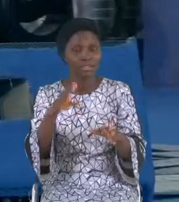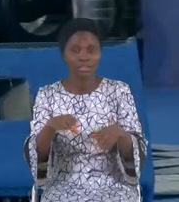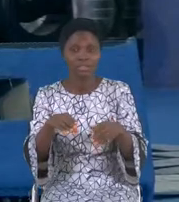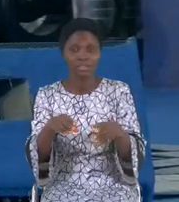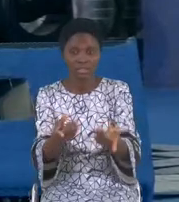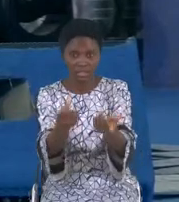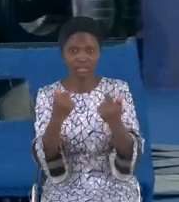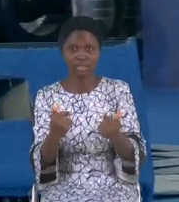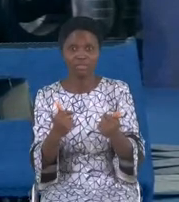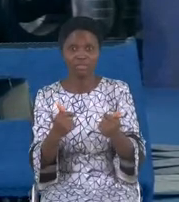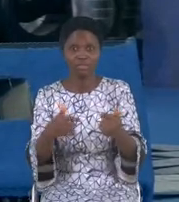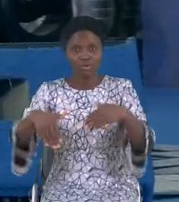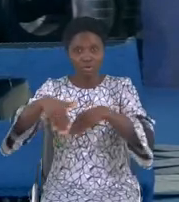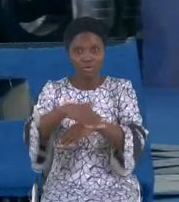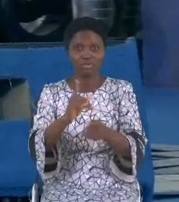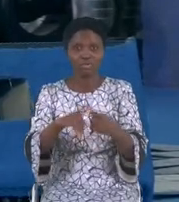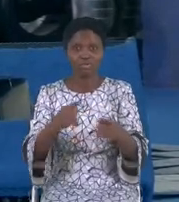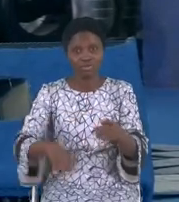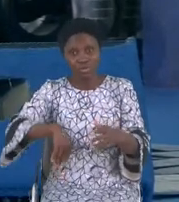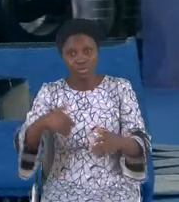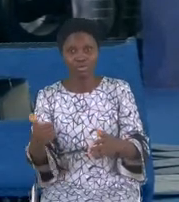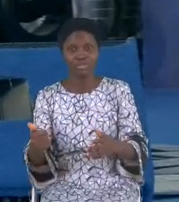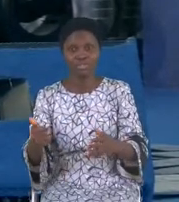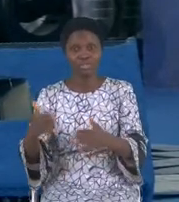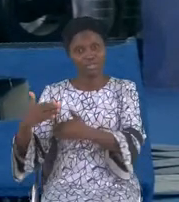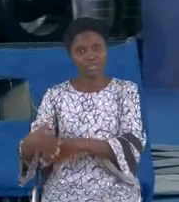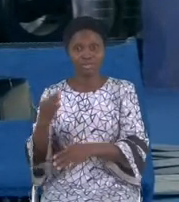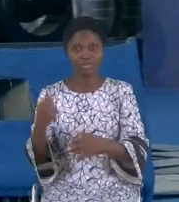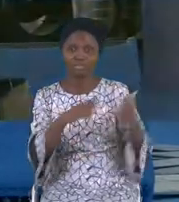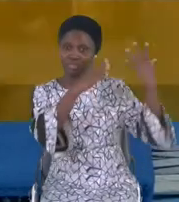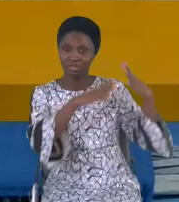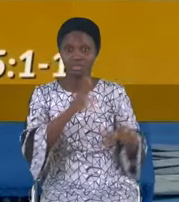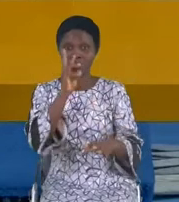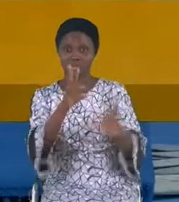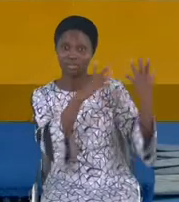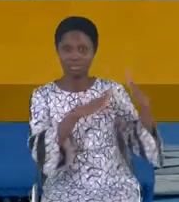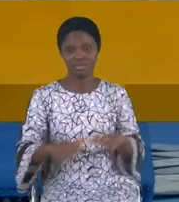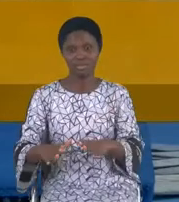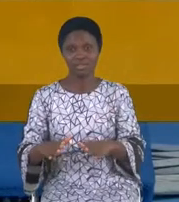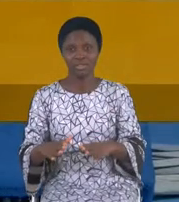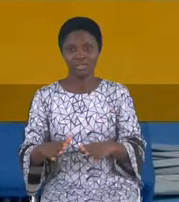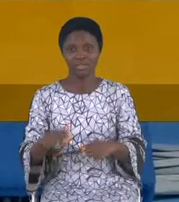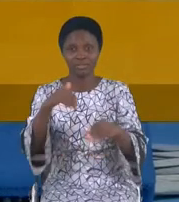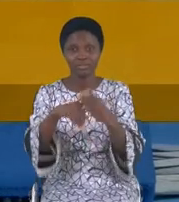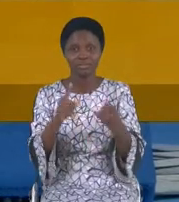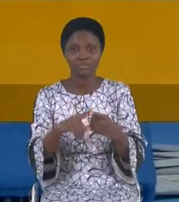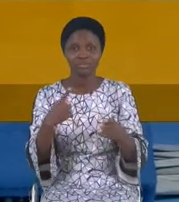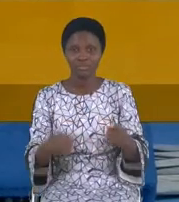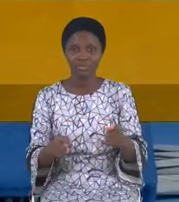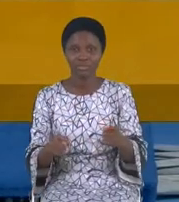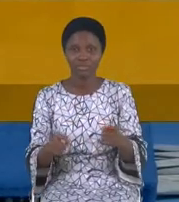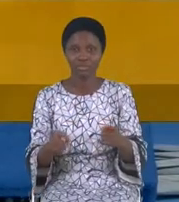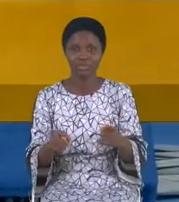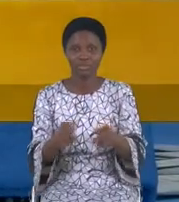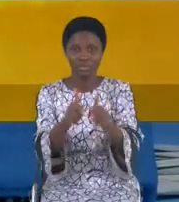onto the other side of the sea into the country of the gatherings